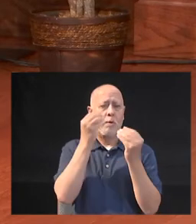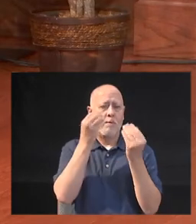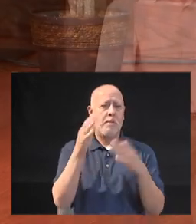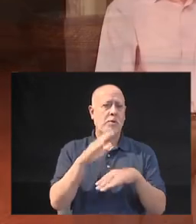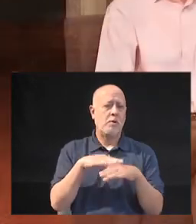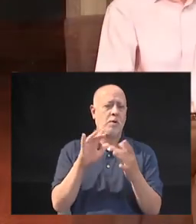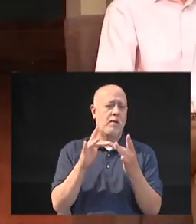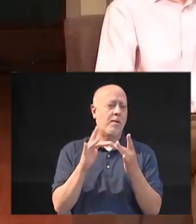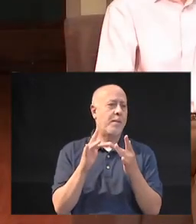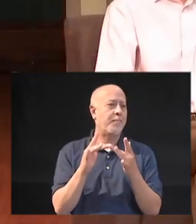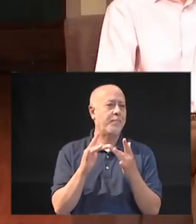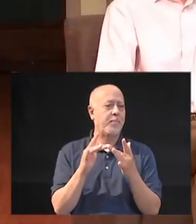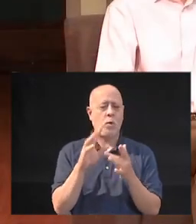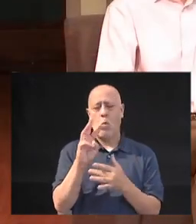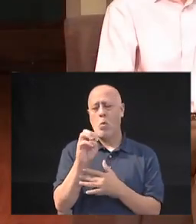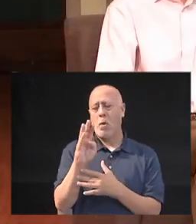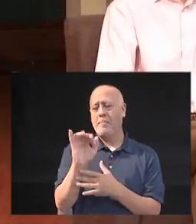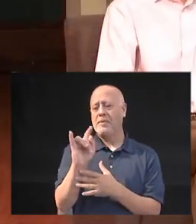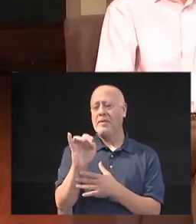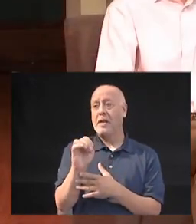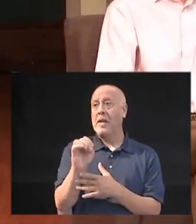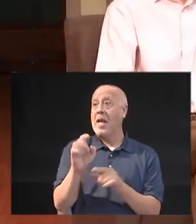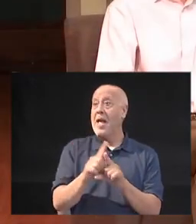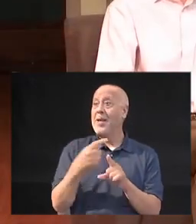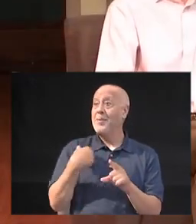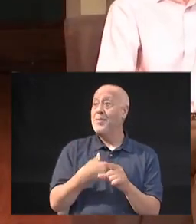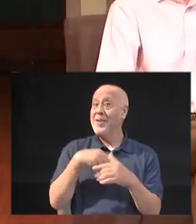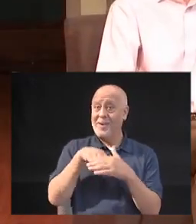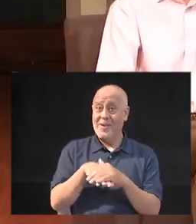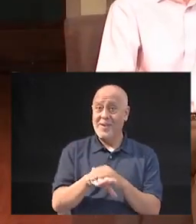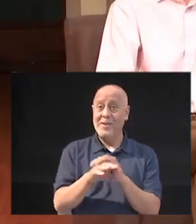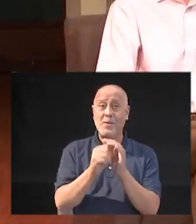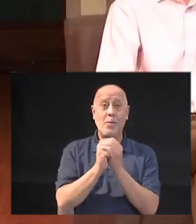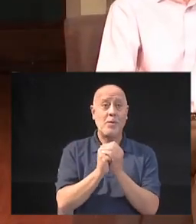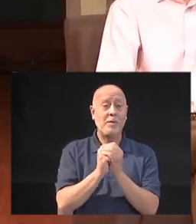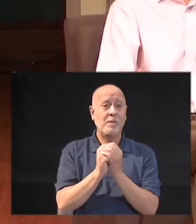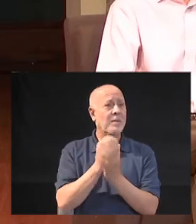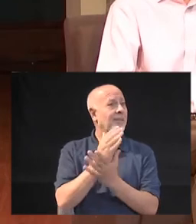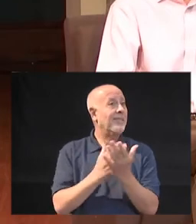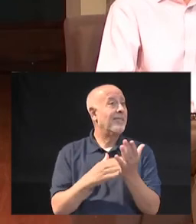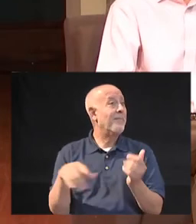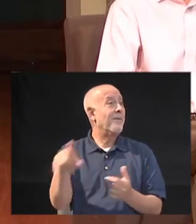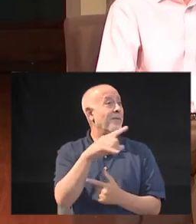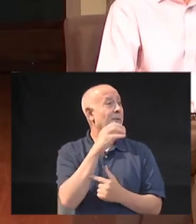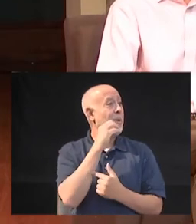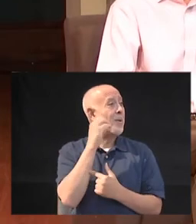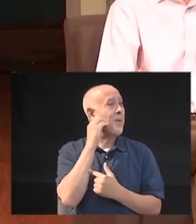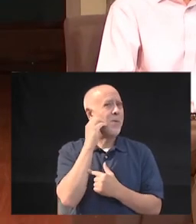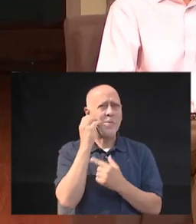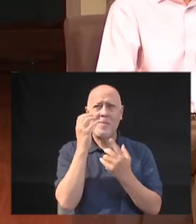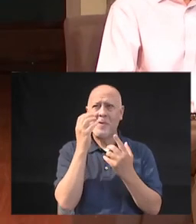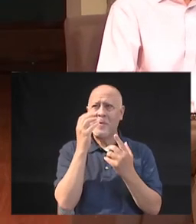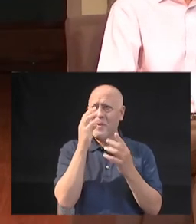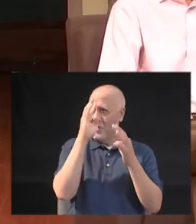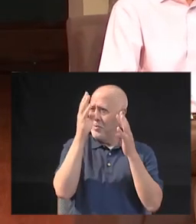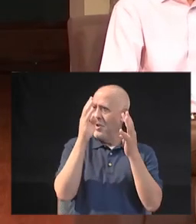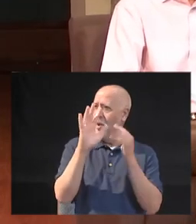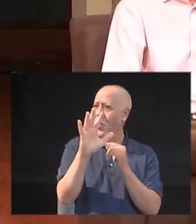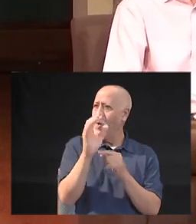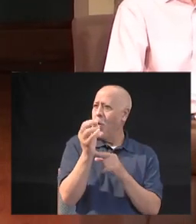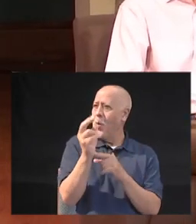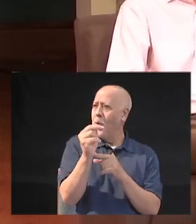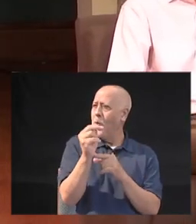Excellent. Now, as we prepare to enter into worship, I know that some of you at home have been creating your own